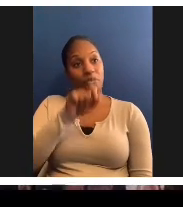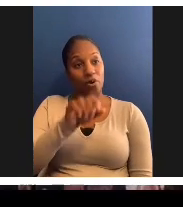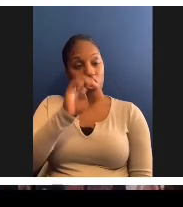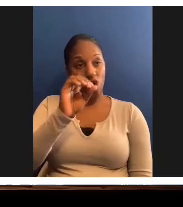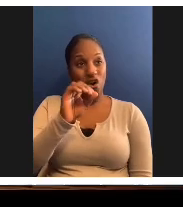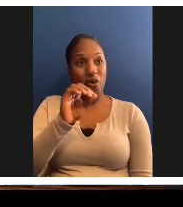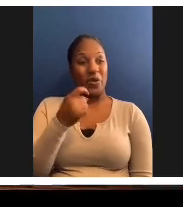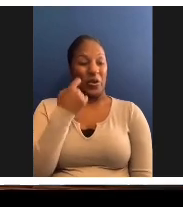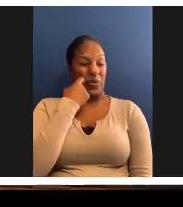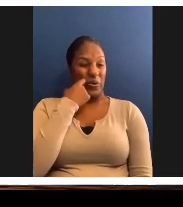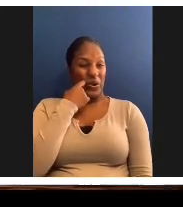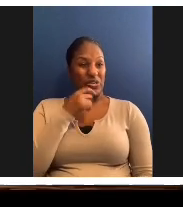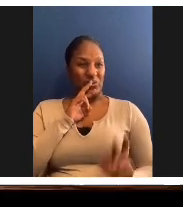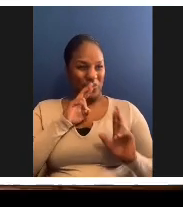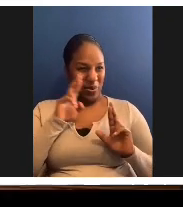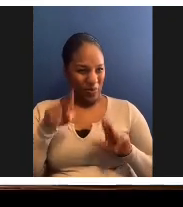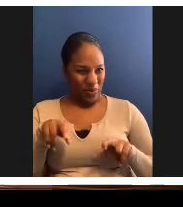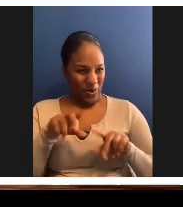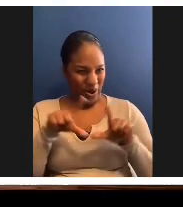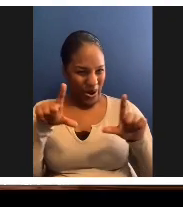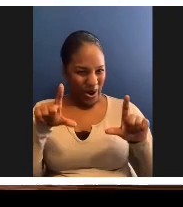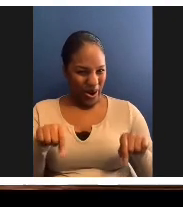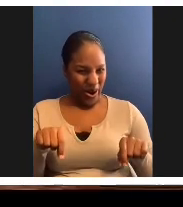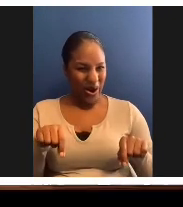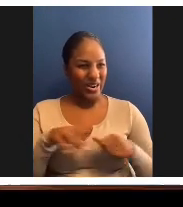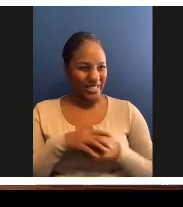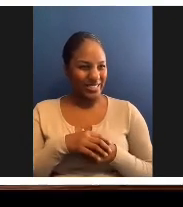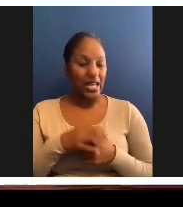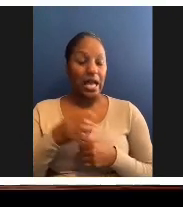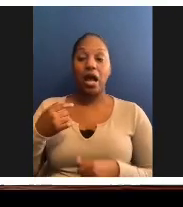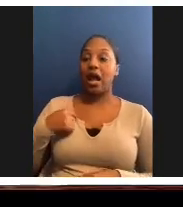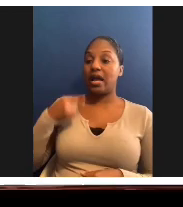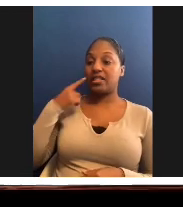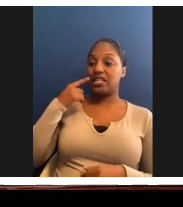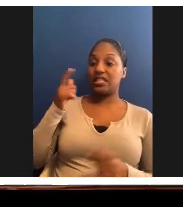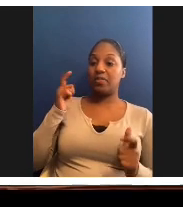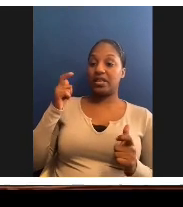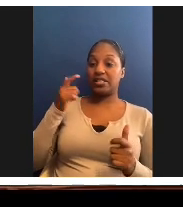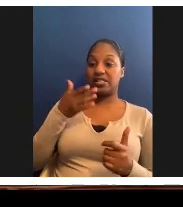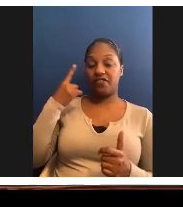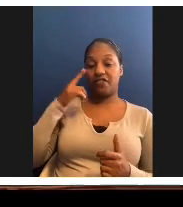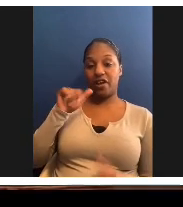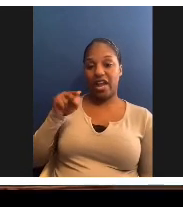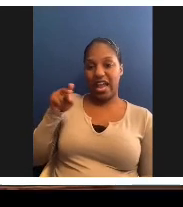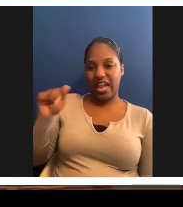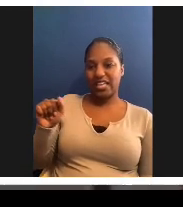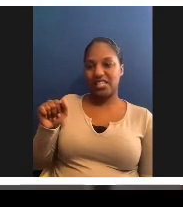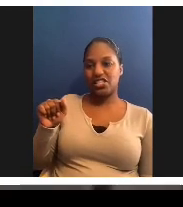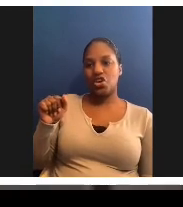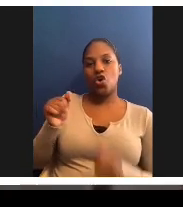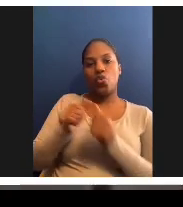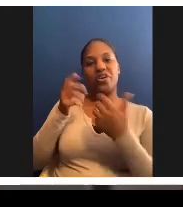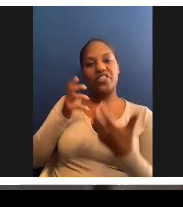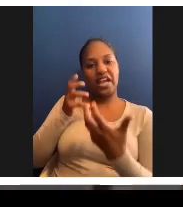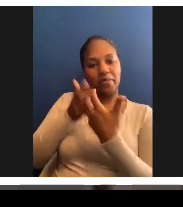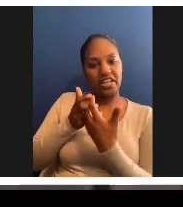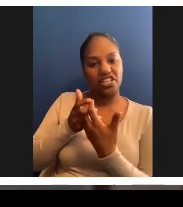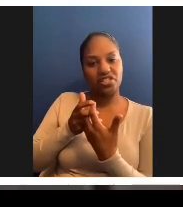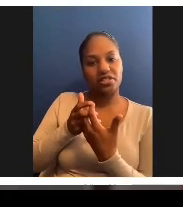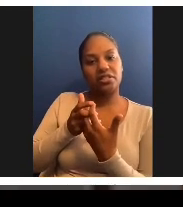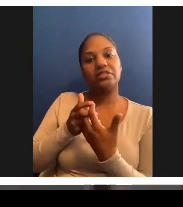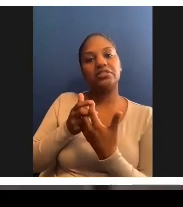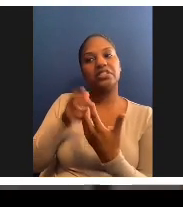report card. I think the biggest thing for Anna, as far as accommodations go, is